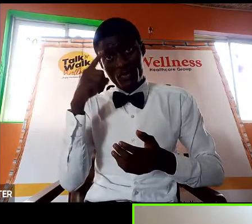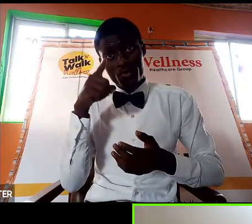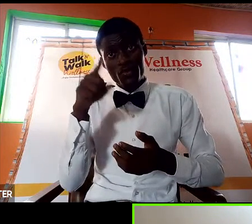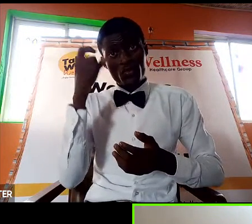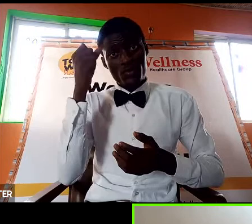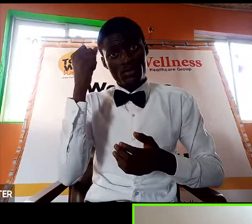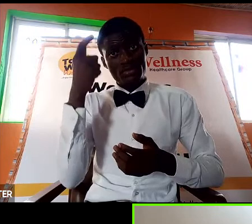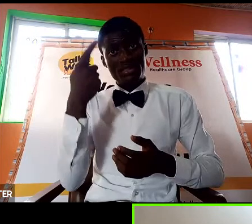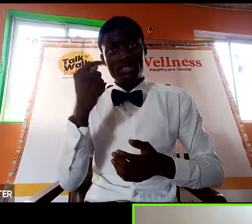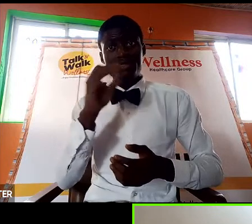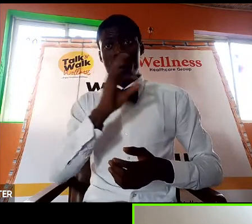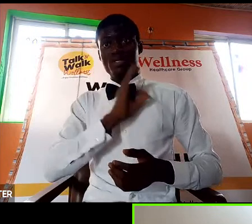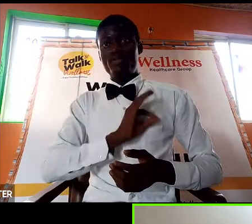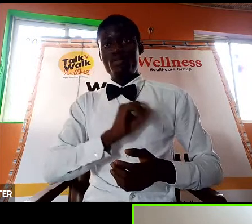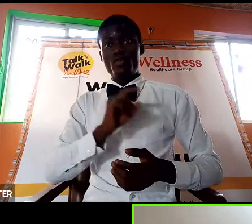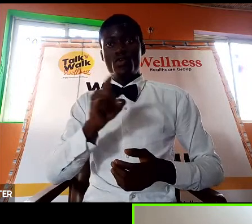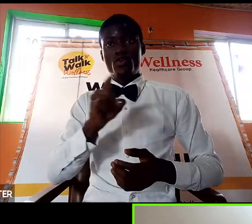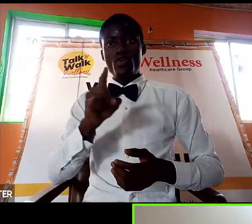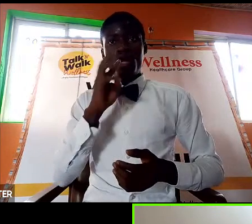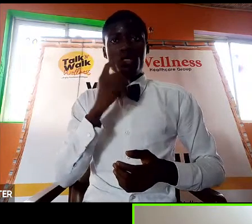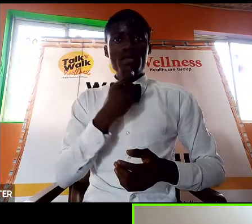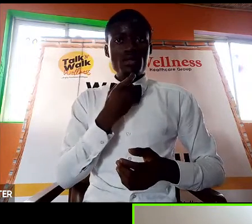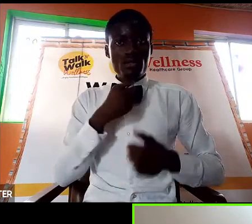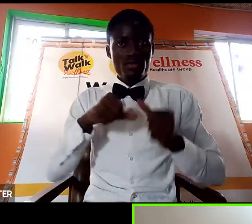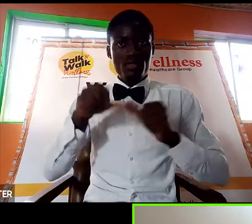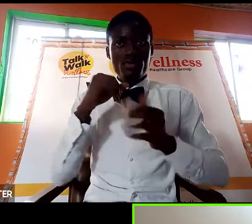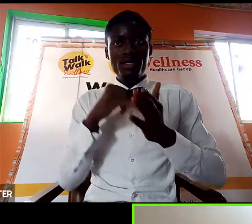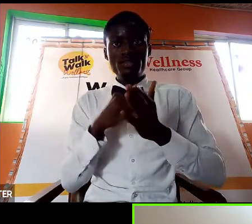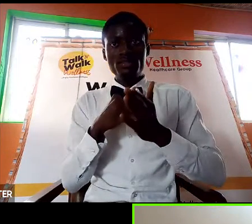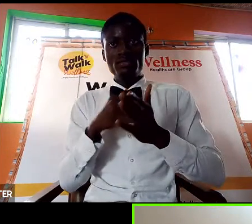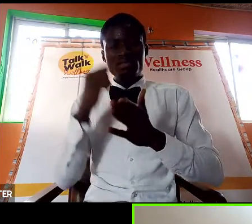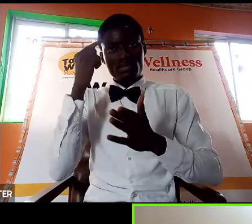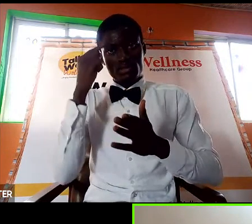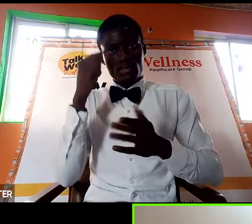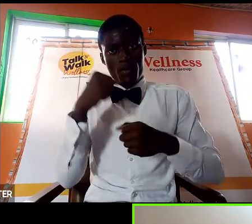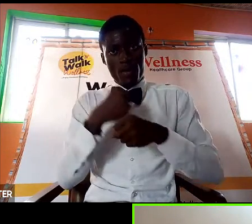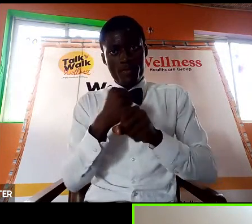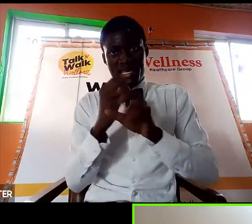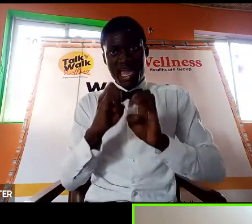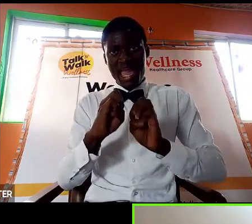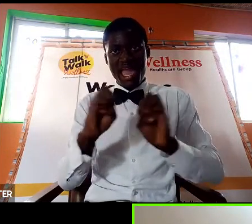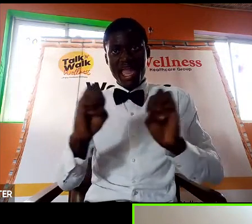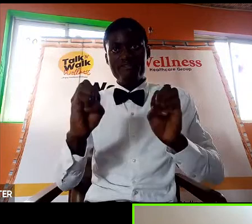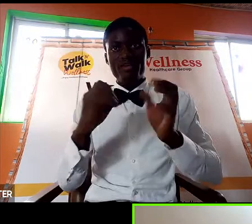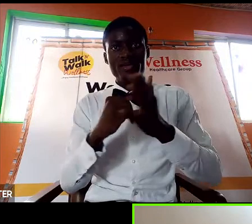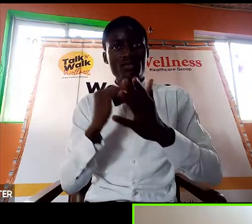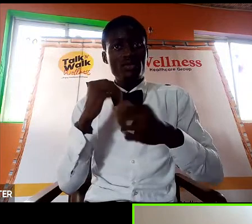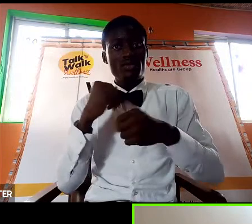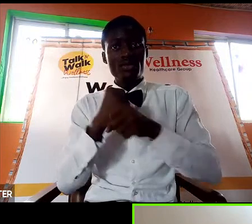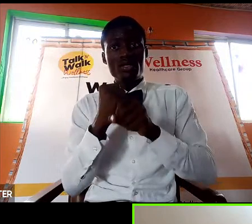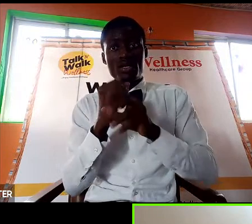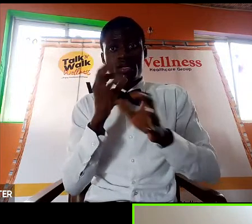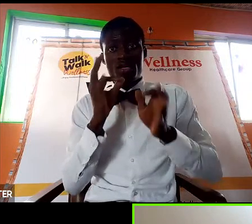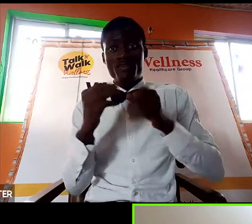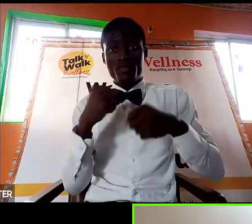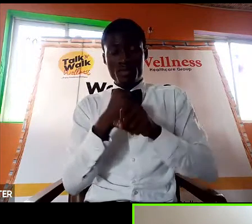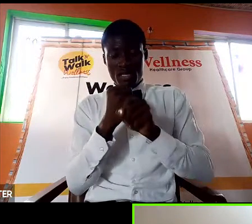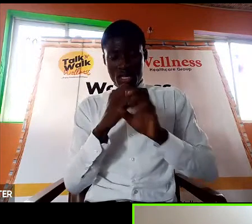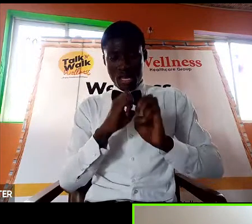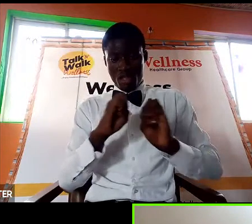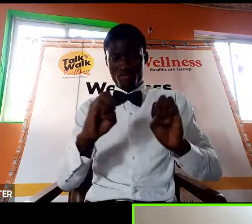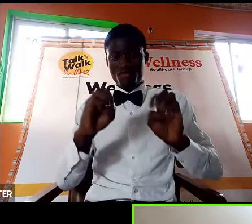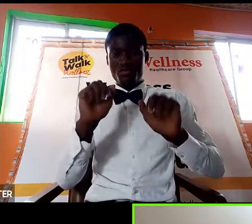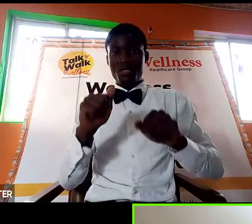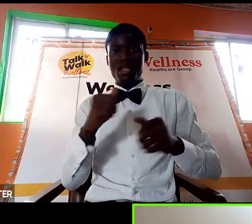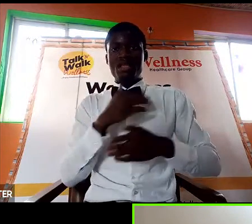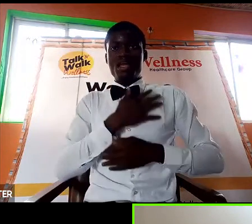about it, you will still keep making that effort, because if you make the effort, you're going to enjoy the benefits. So people can enjoy sex till the rest for the rest of